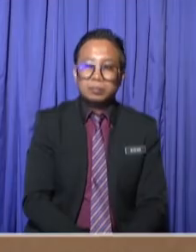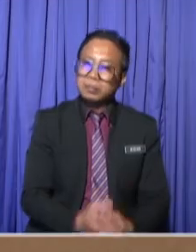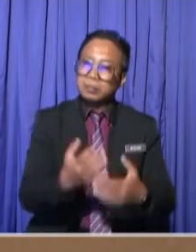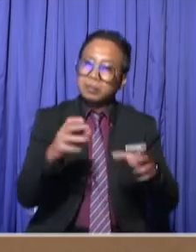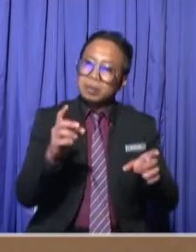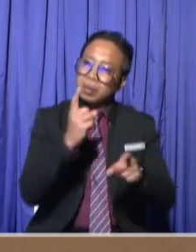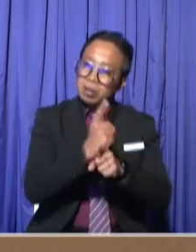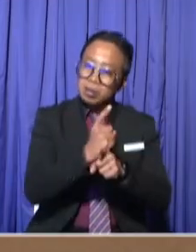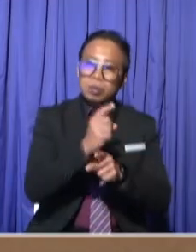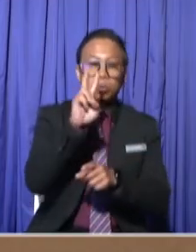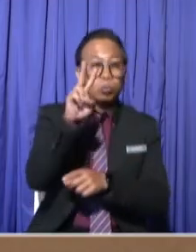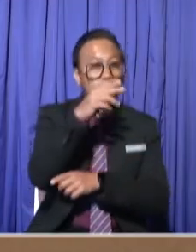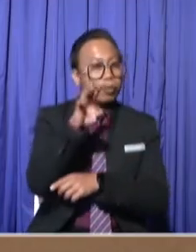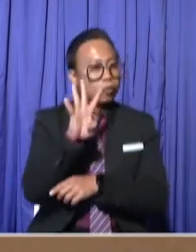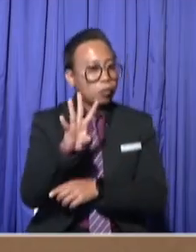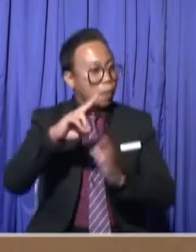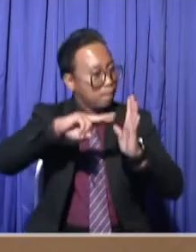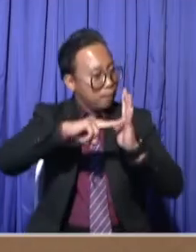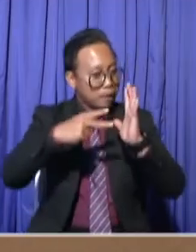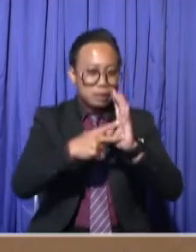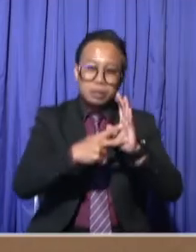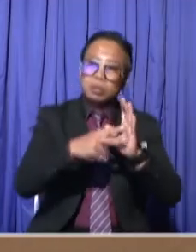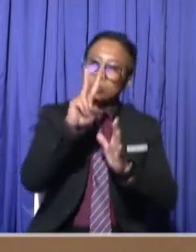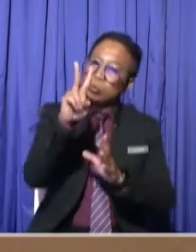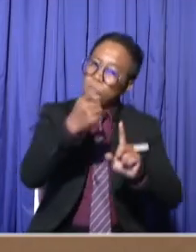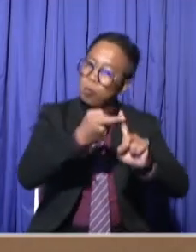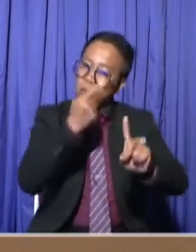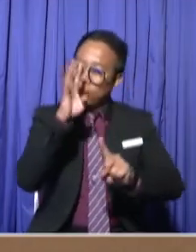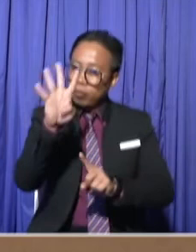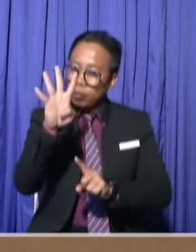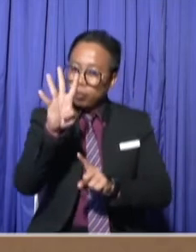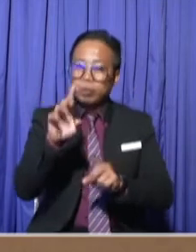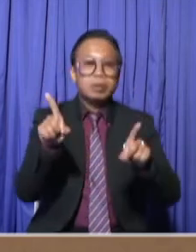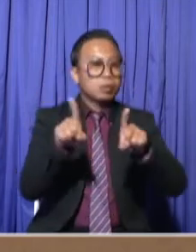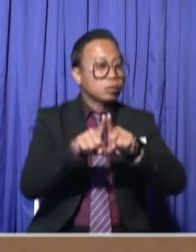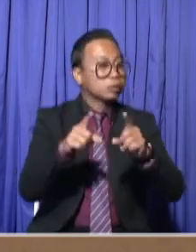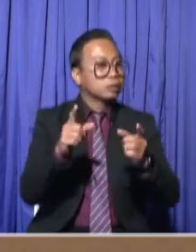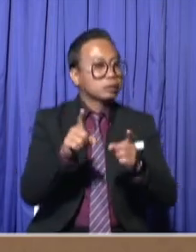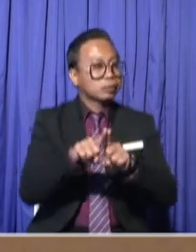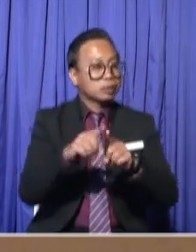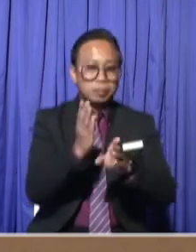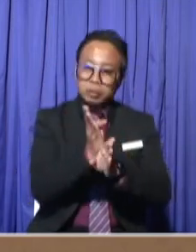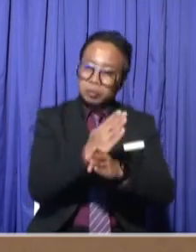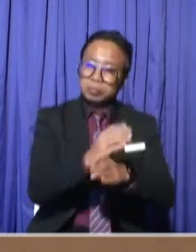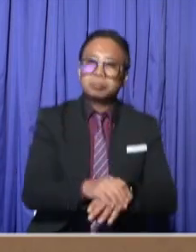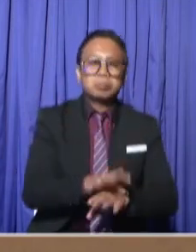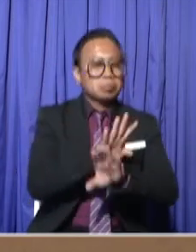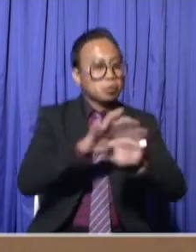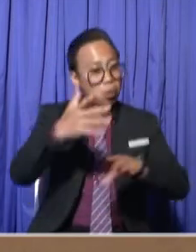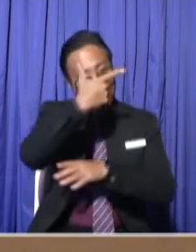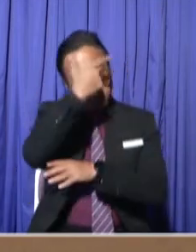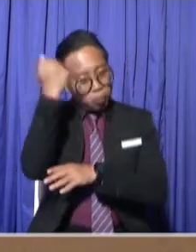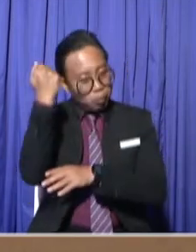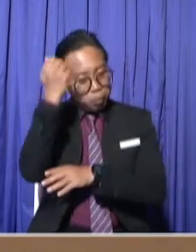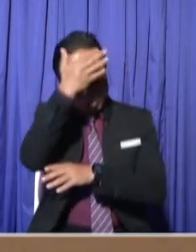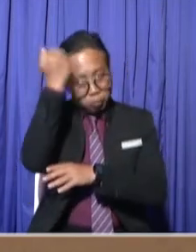Exactly, 2/4 means 2 out of 4 equal parts. Don't forget to